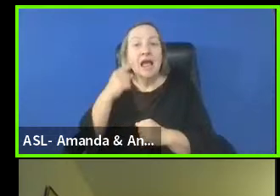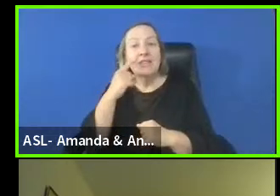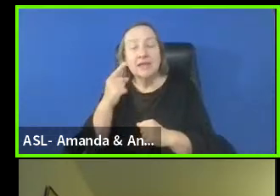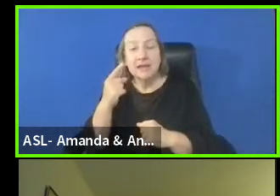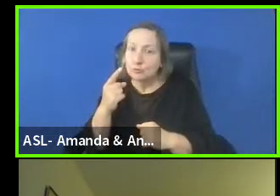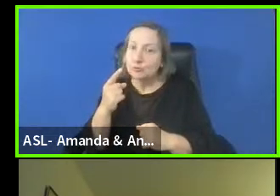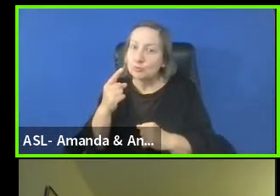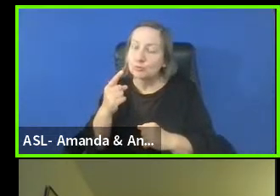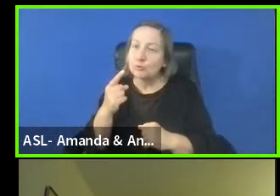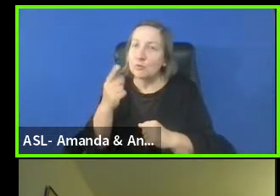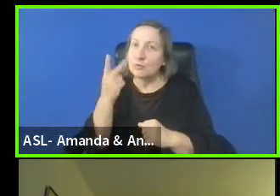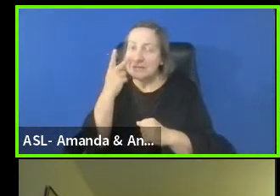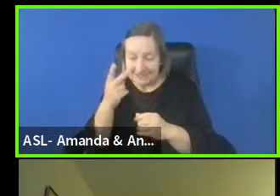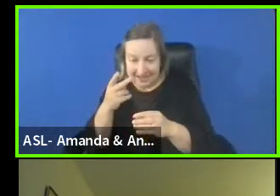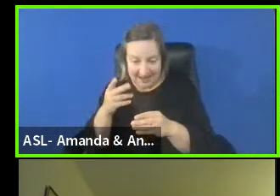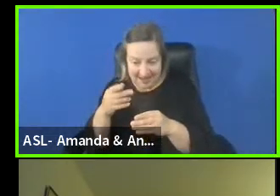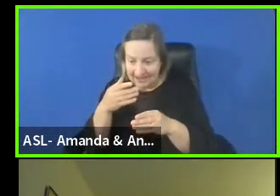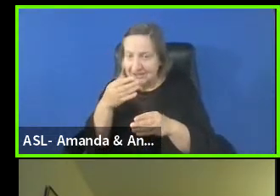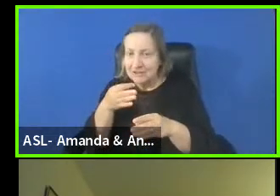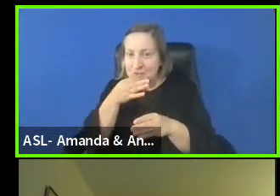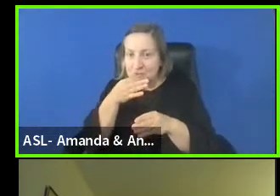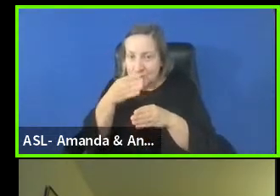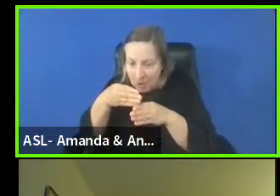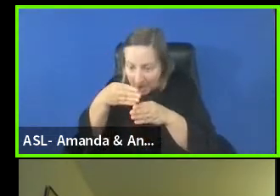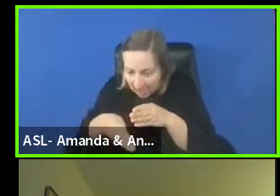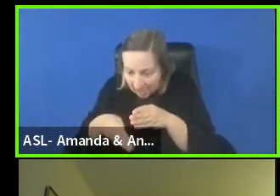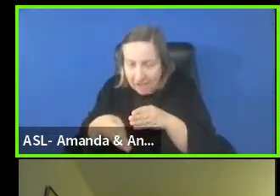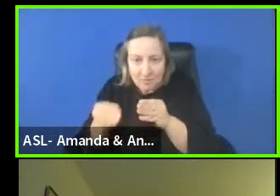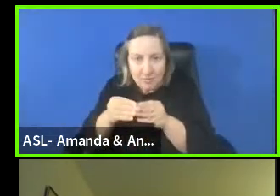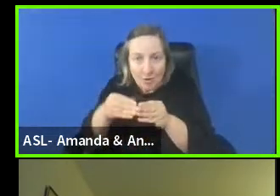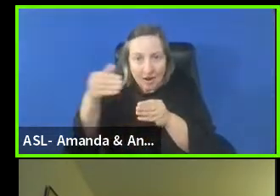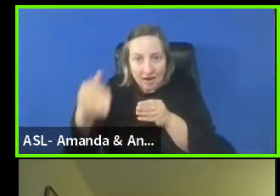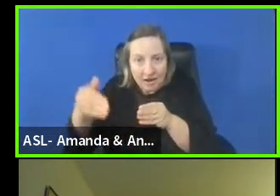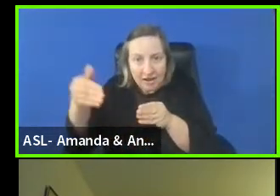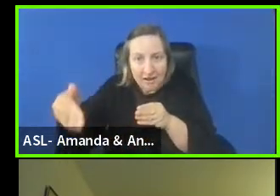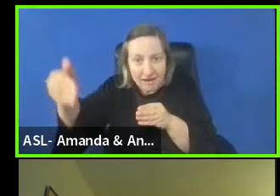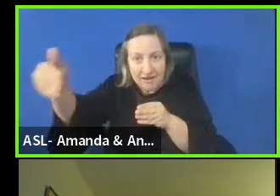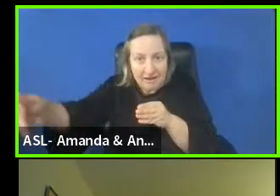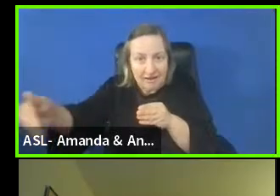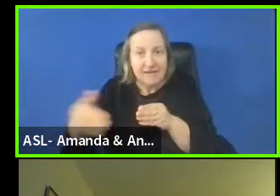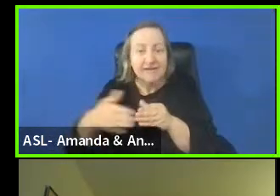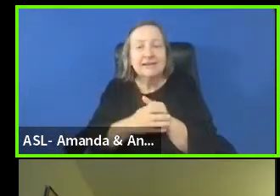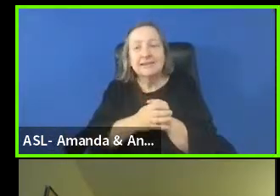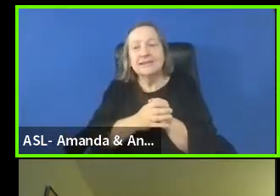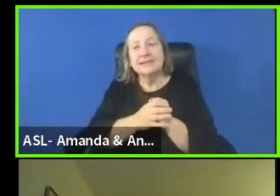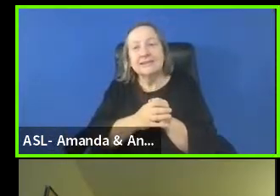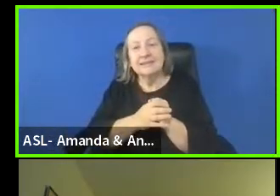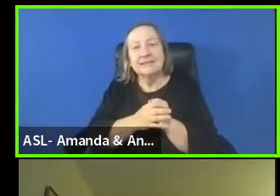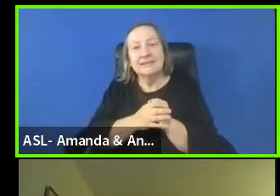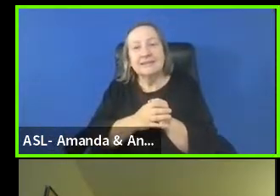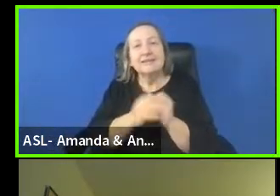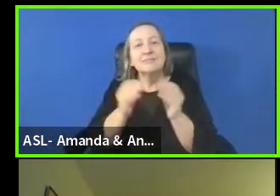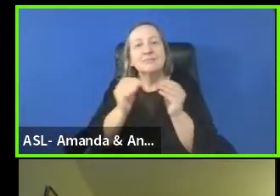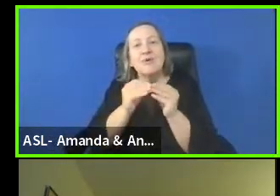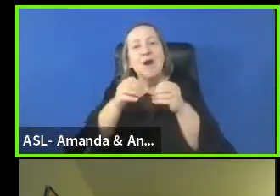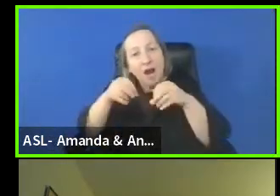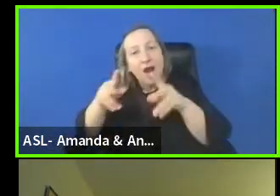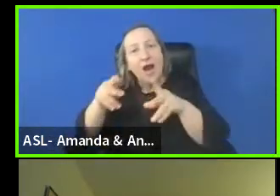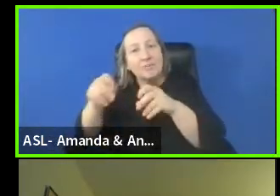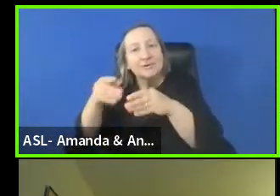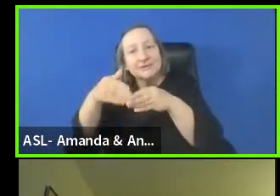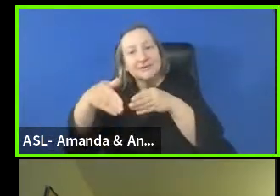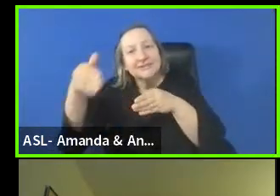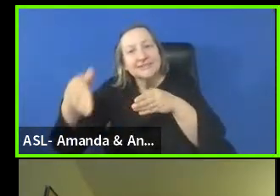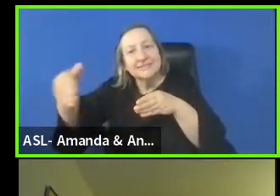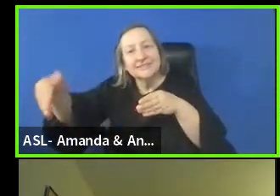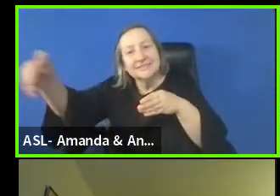at the end of this tunnel. There are more tunnels. Oh, that's a real pun in words. There's more opportunities.